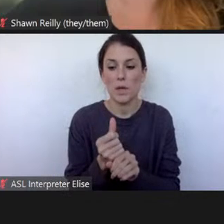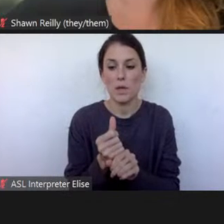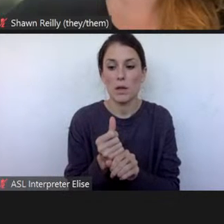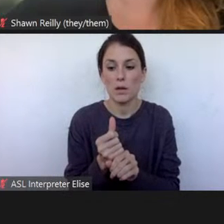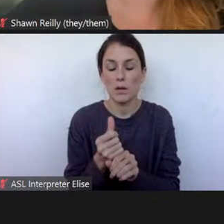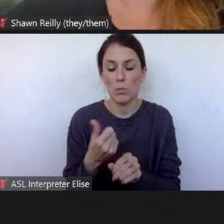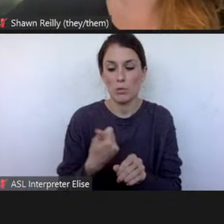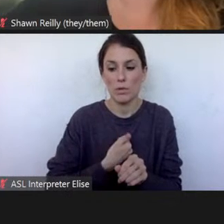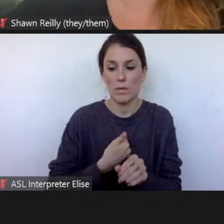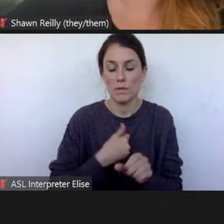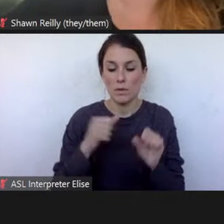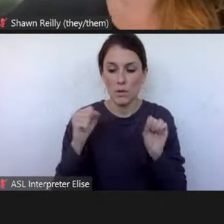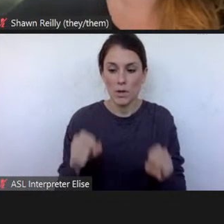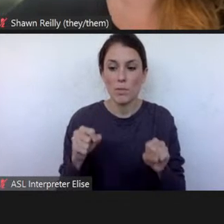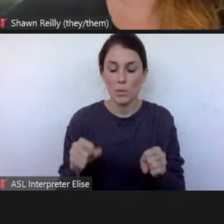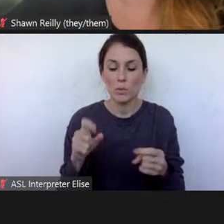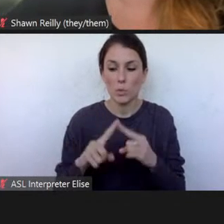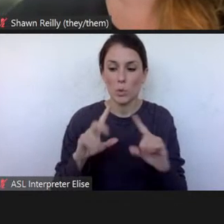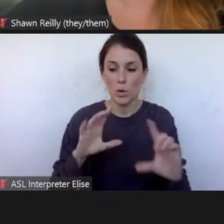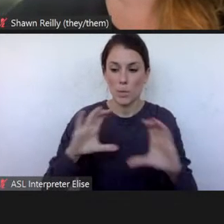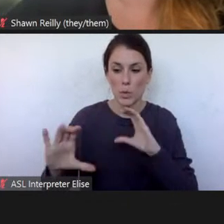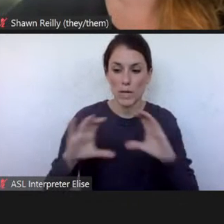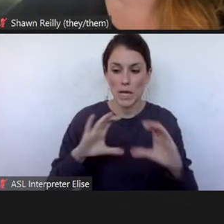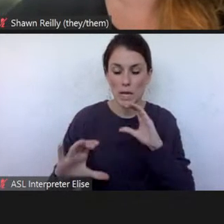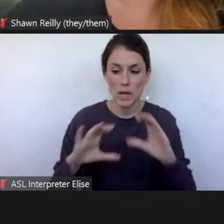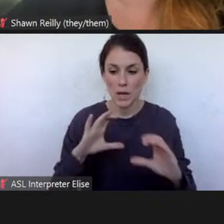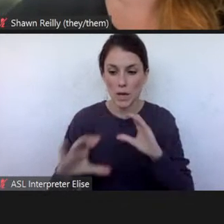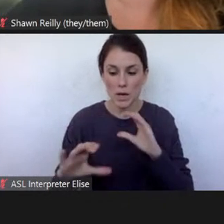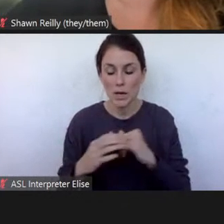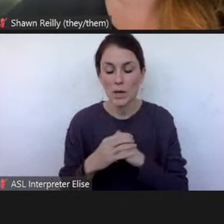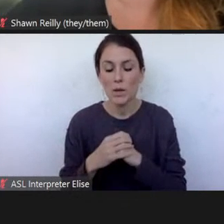make ourselves able to communicate,